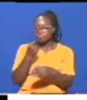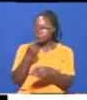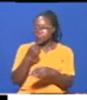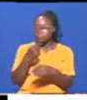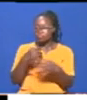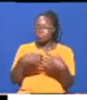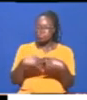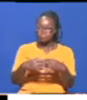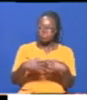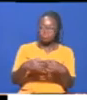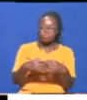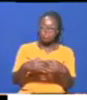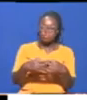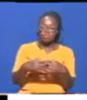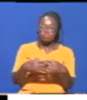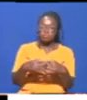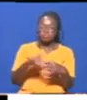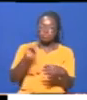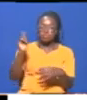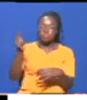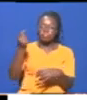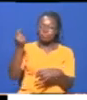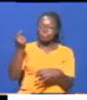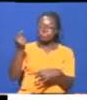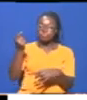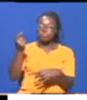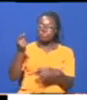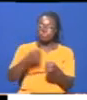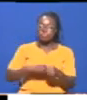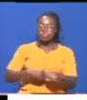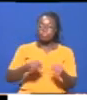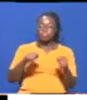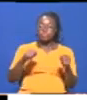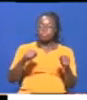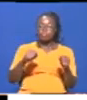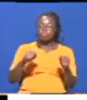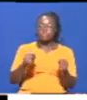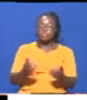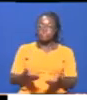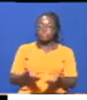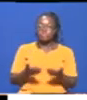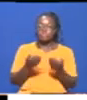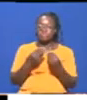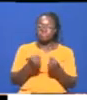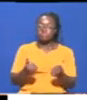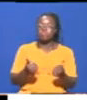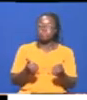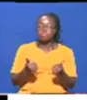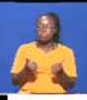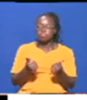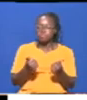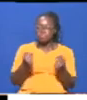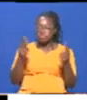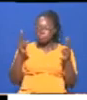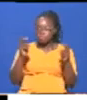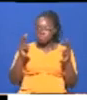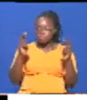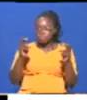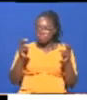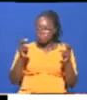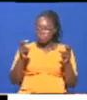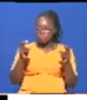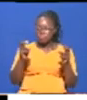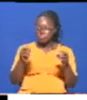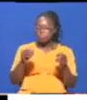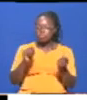facility there in Kenya, that we'll be able to address this issue there. And so that's going to be the really game